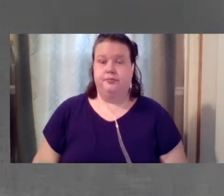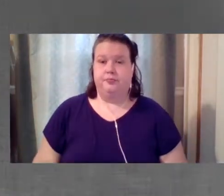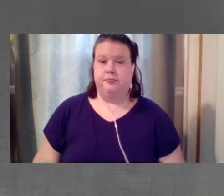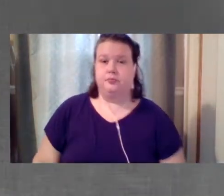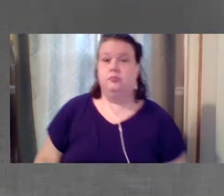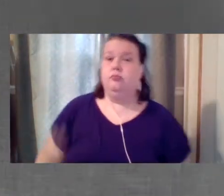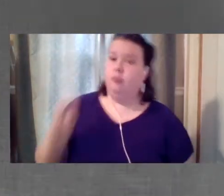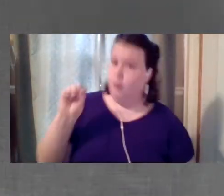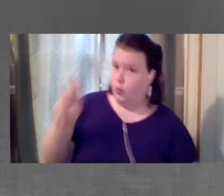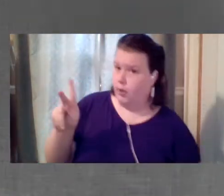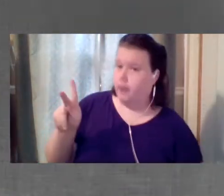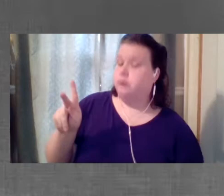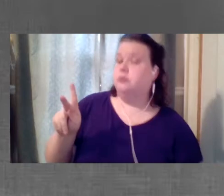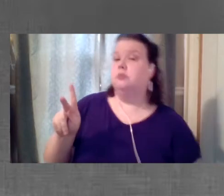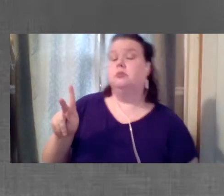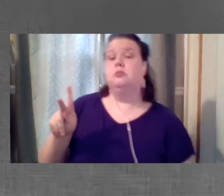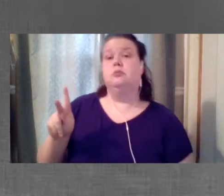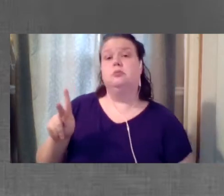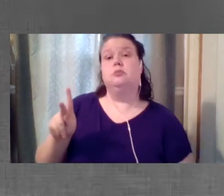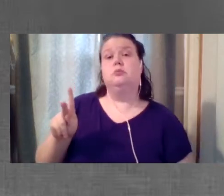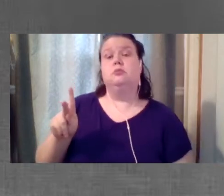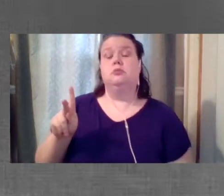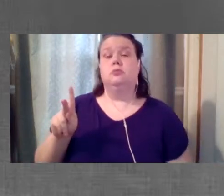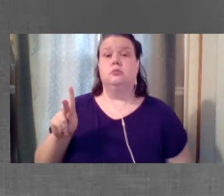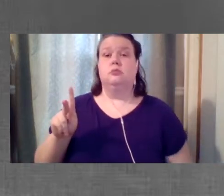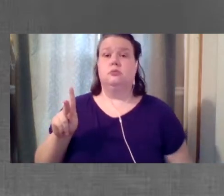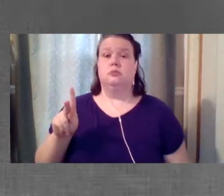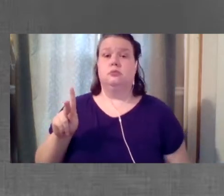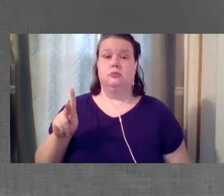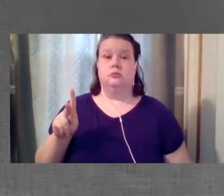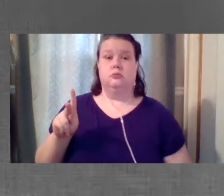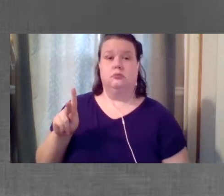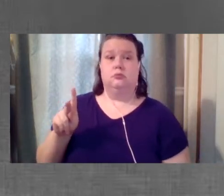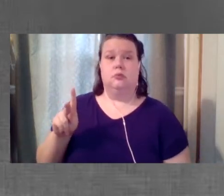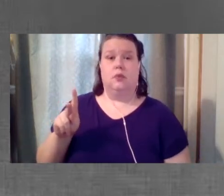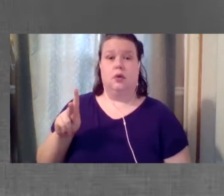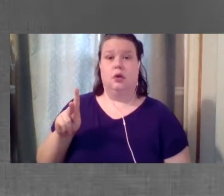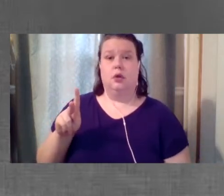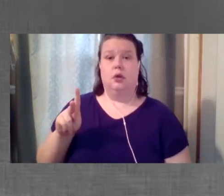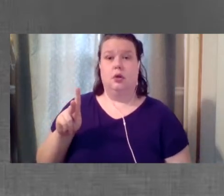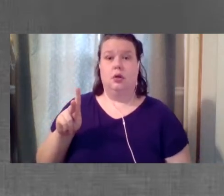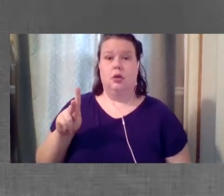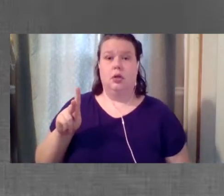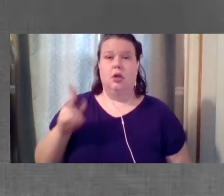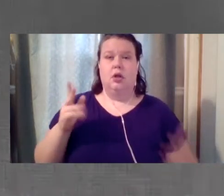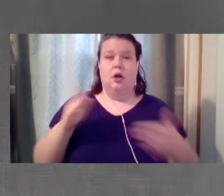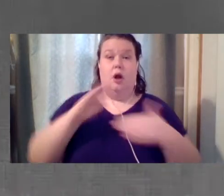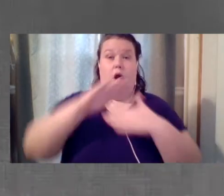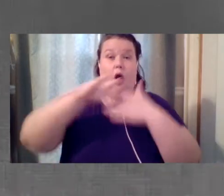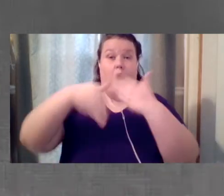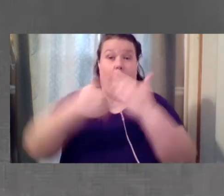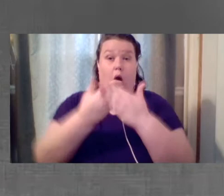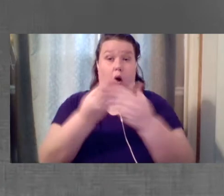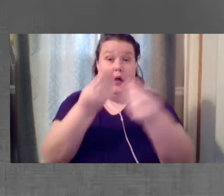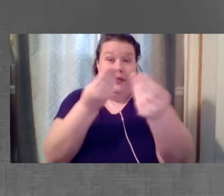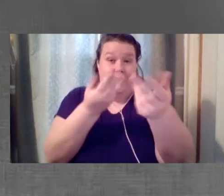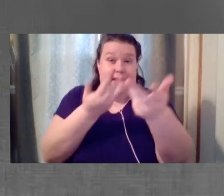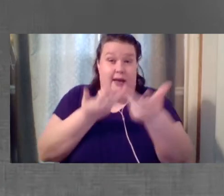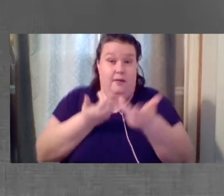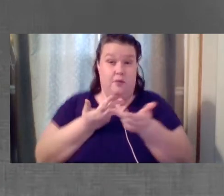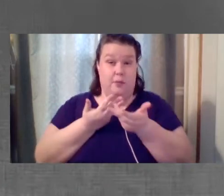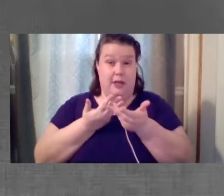Okay. And I, I, um, I don't think we have all the details yet about separating or